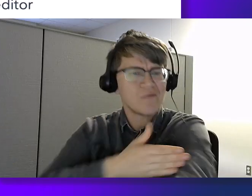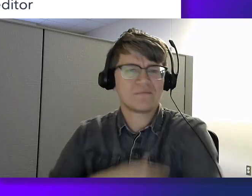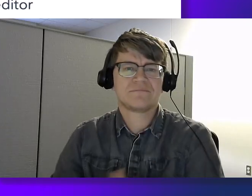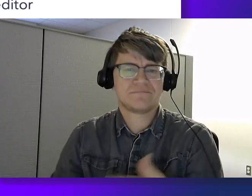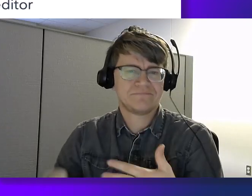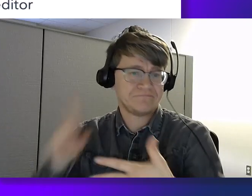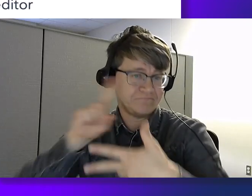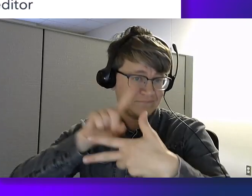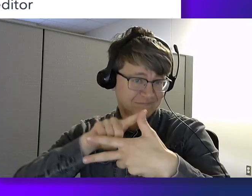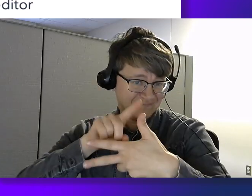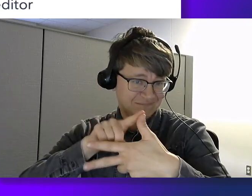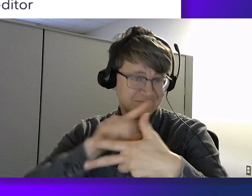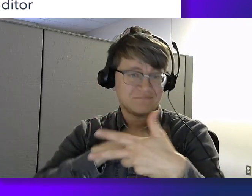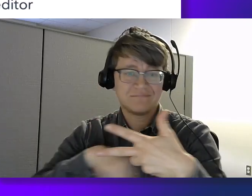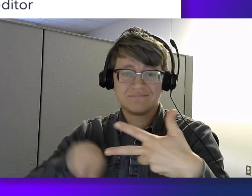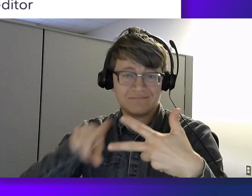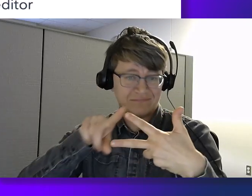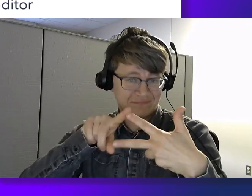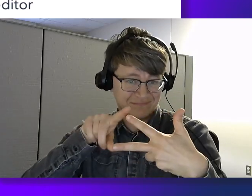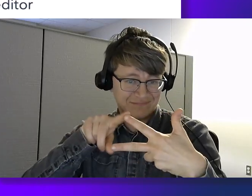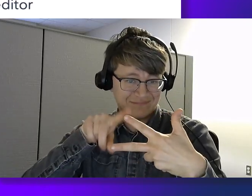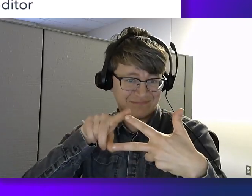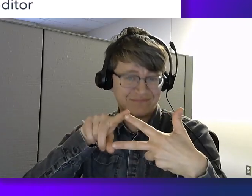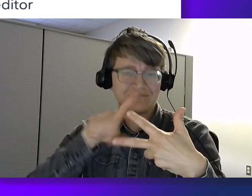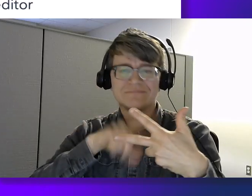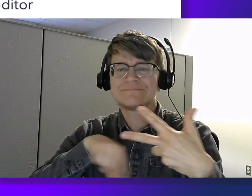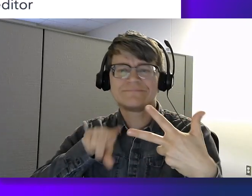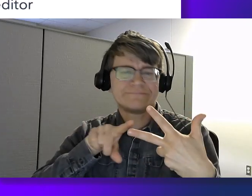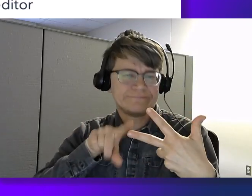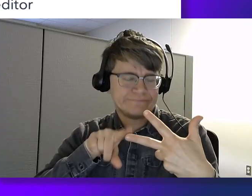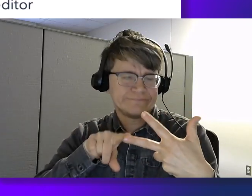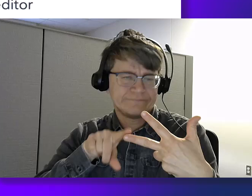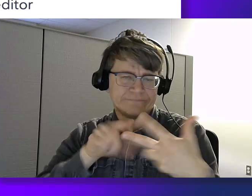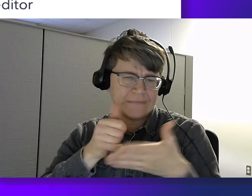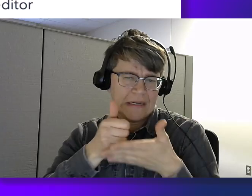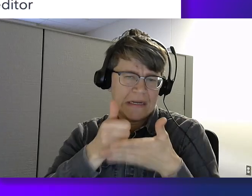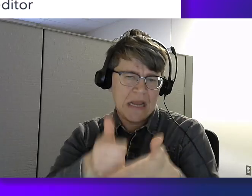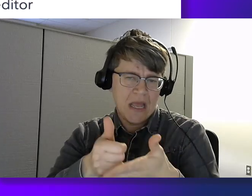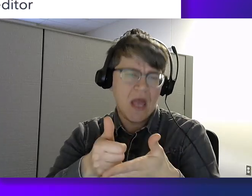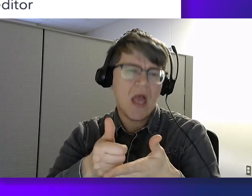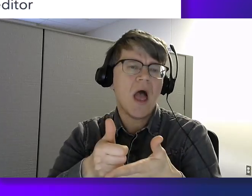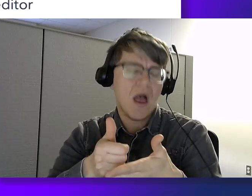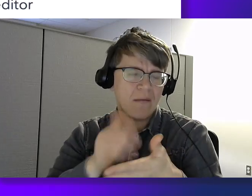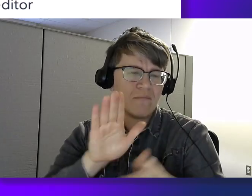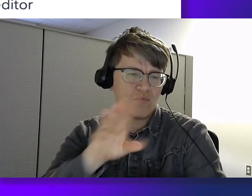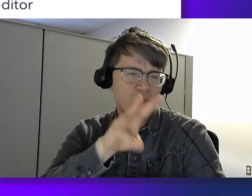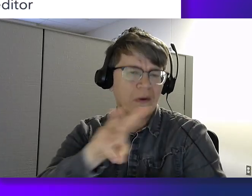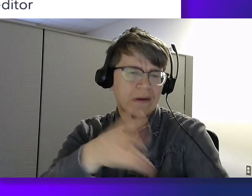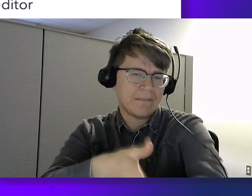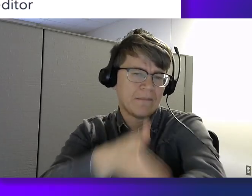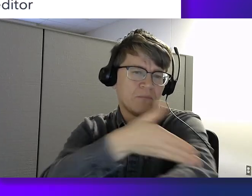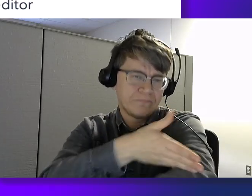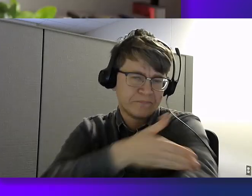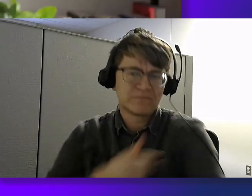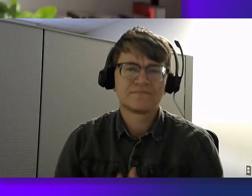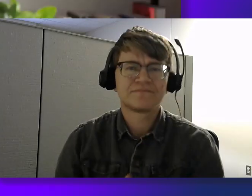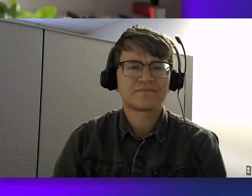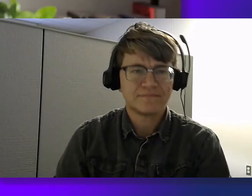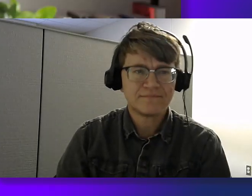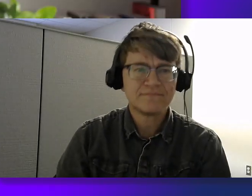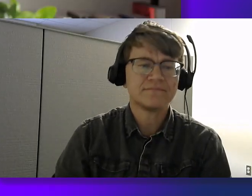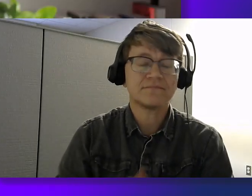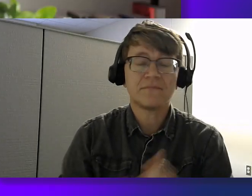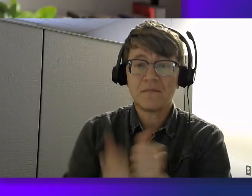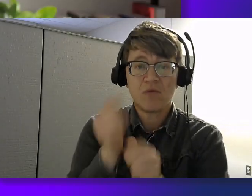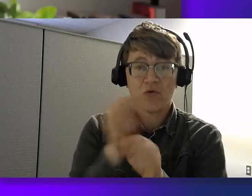WordPress, the built-in SEO Whiz in Wix, and the Optimizations tab in the HubSpot page and blog editor. The